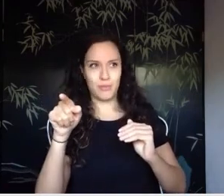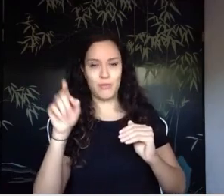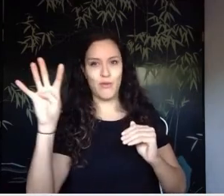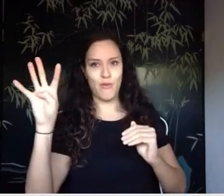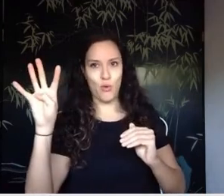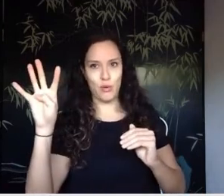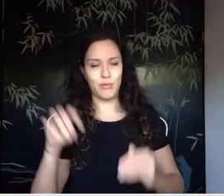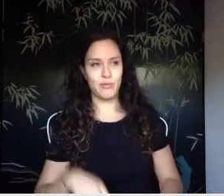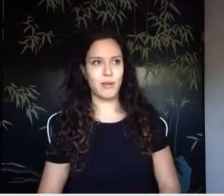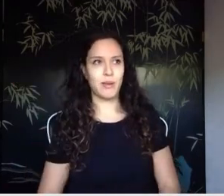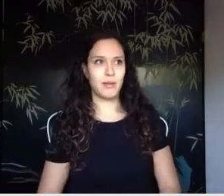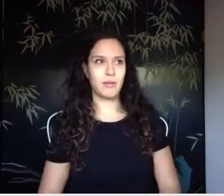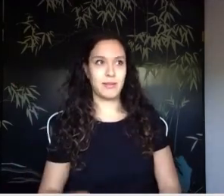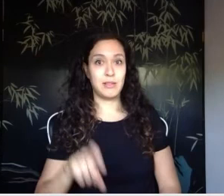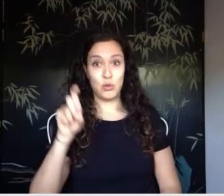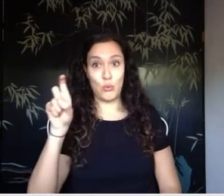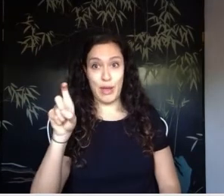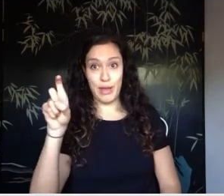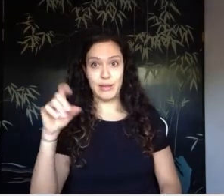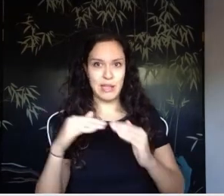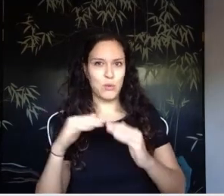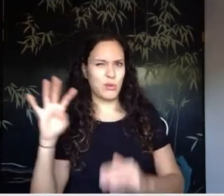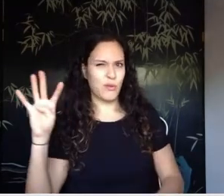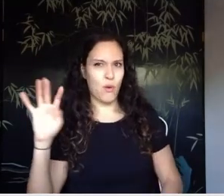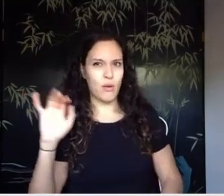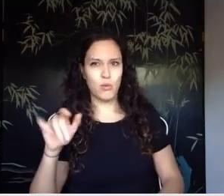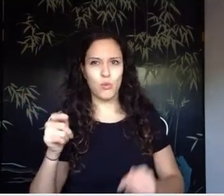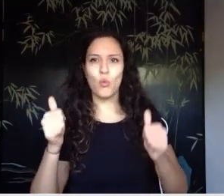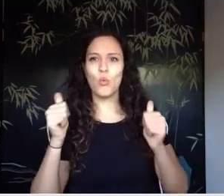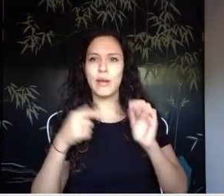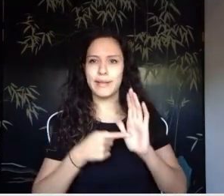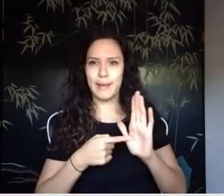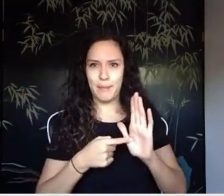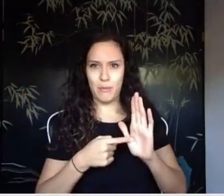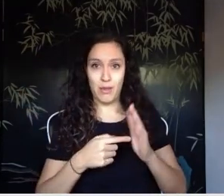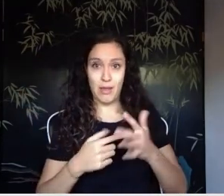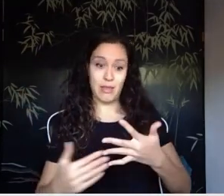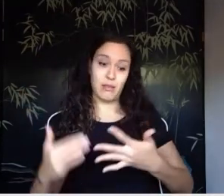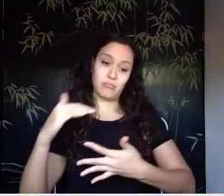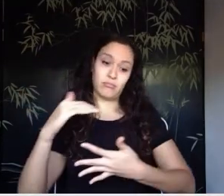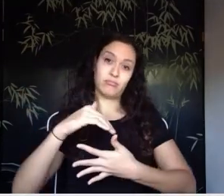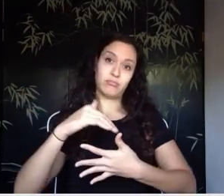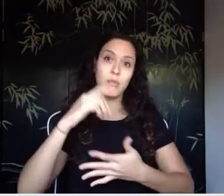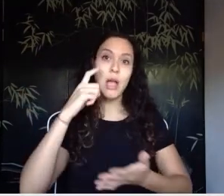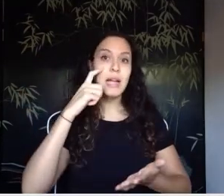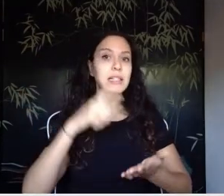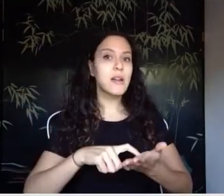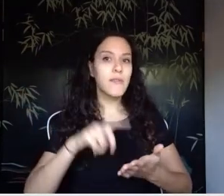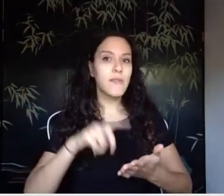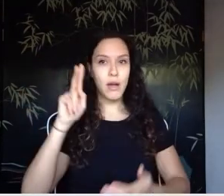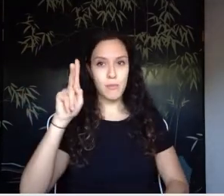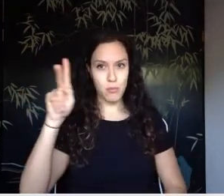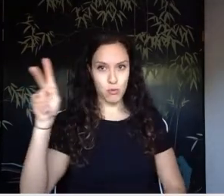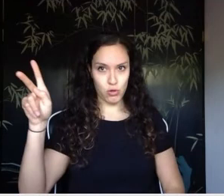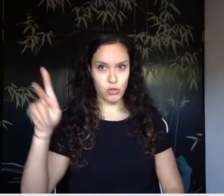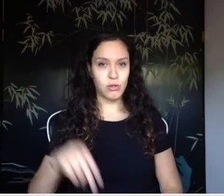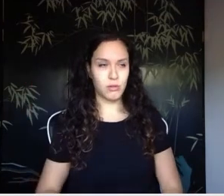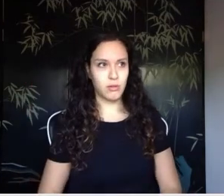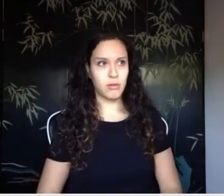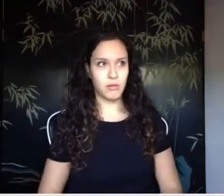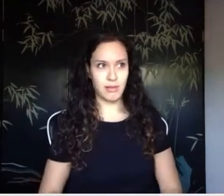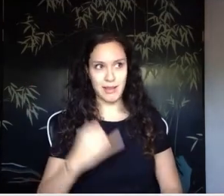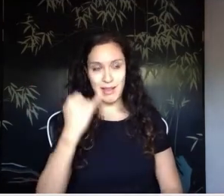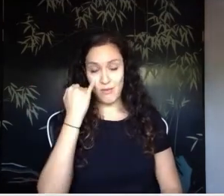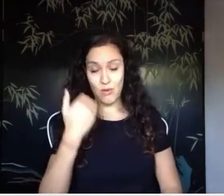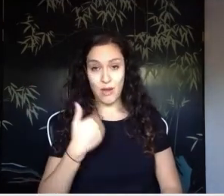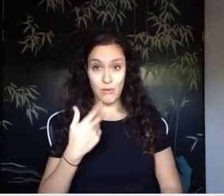our unknown would be 2 times 2, which is 4. So x would equal 4 in that case. And then